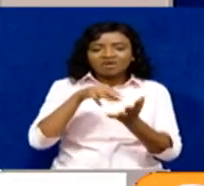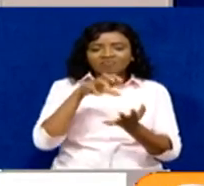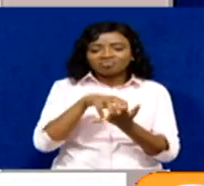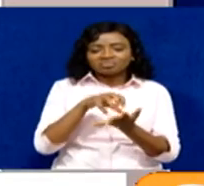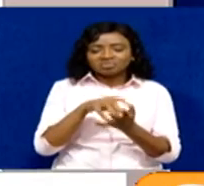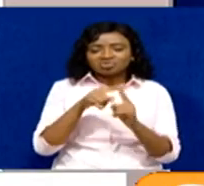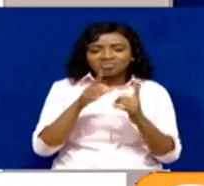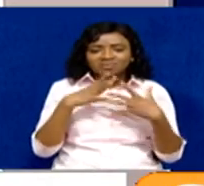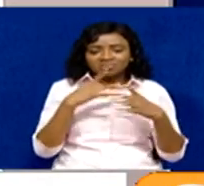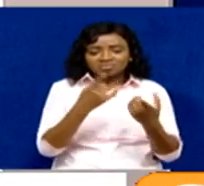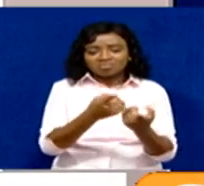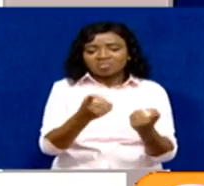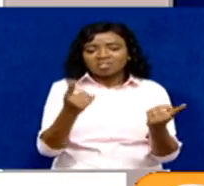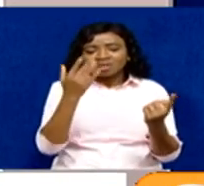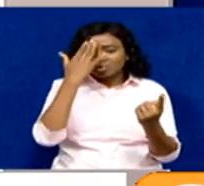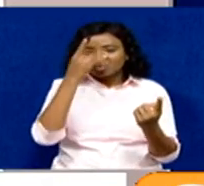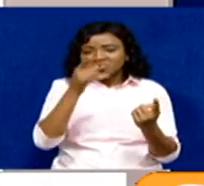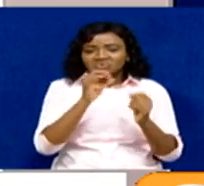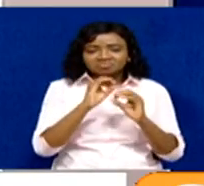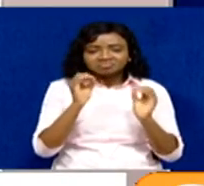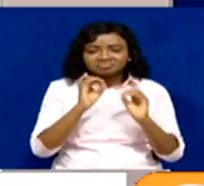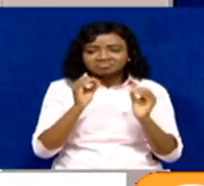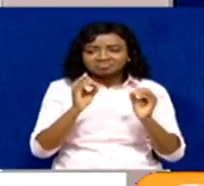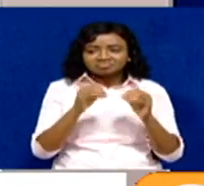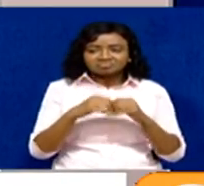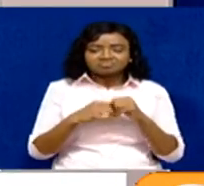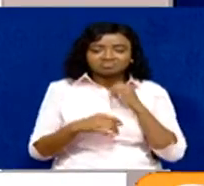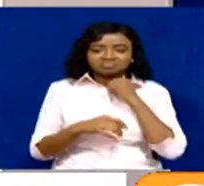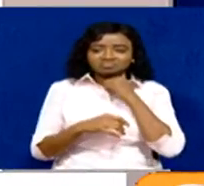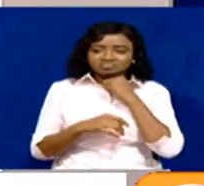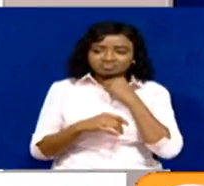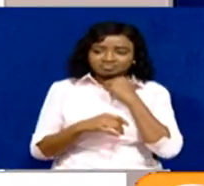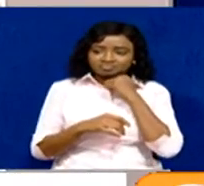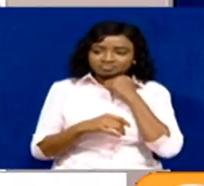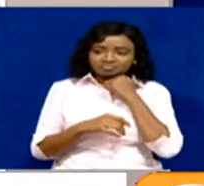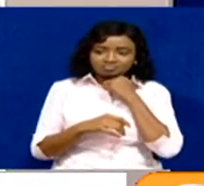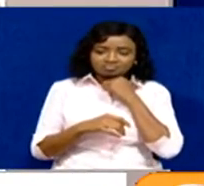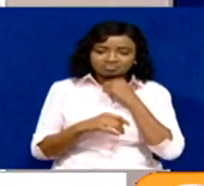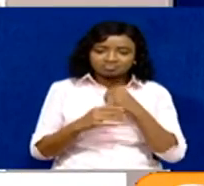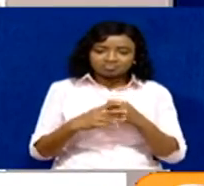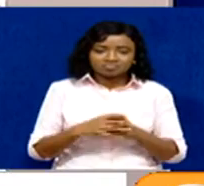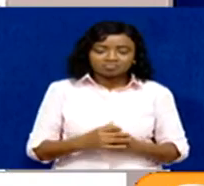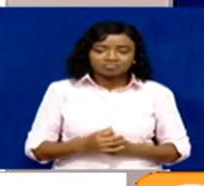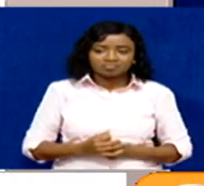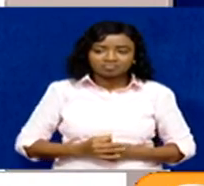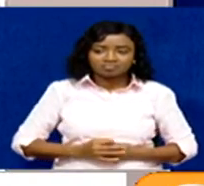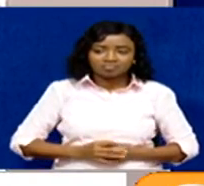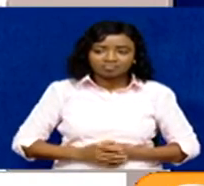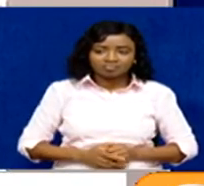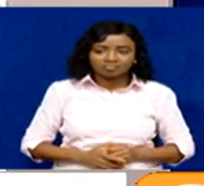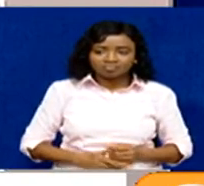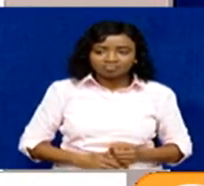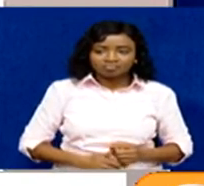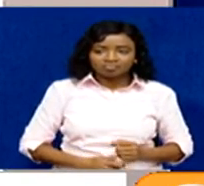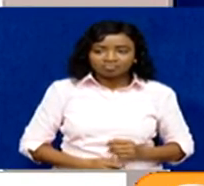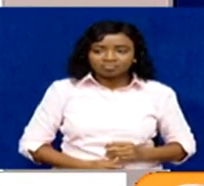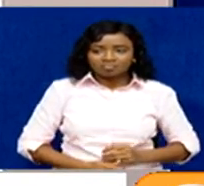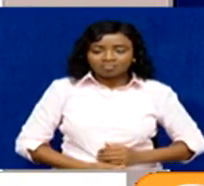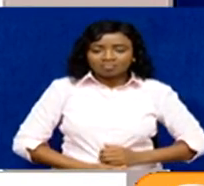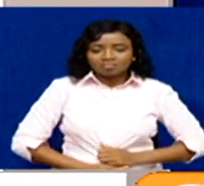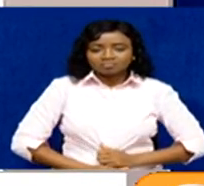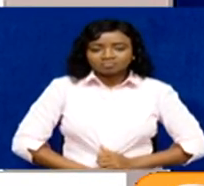with Baba Yao and some of the people that the deputy president is working with.